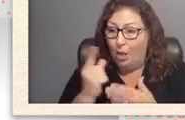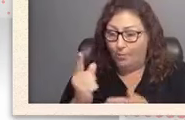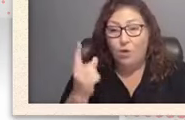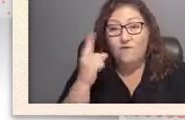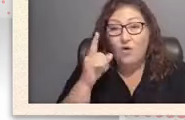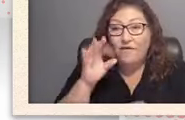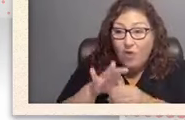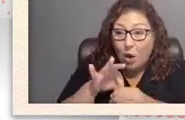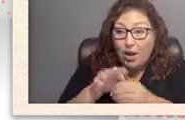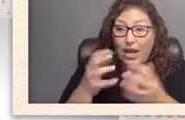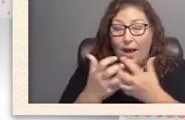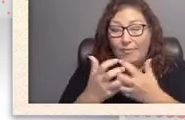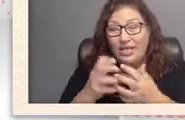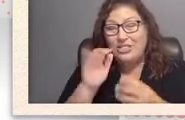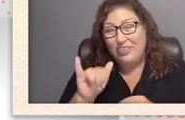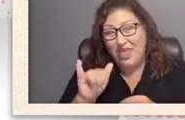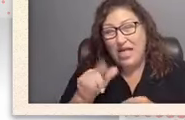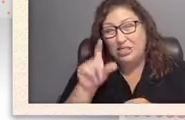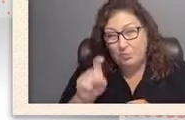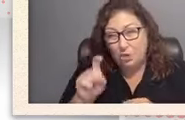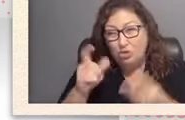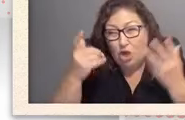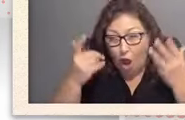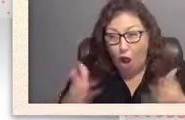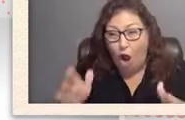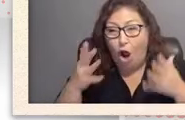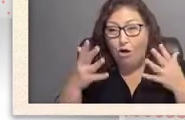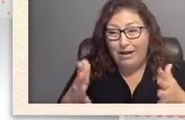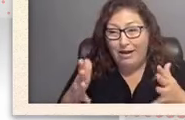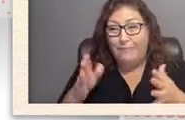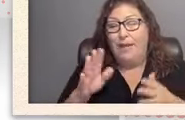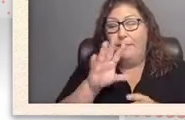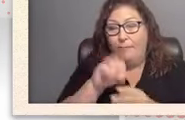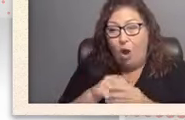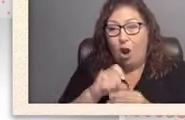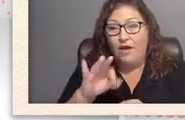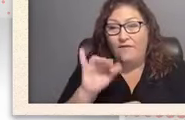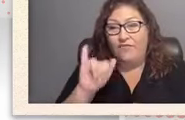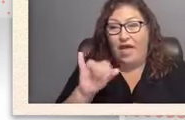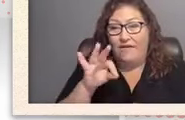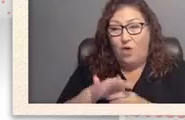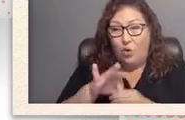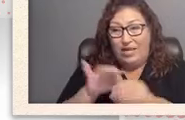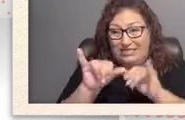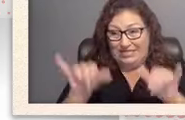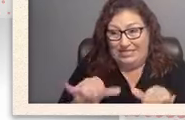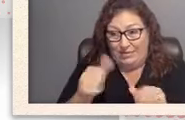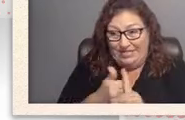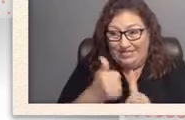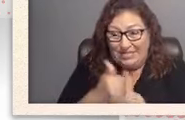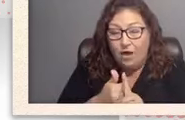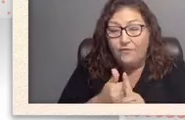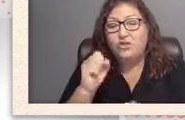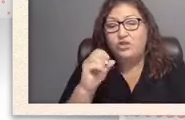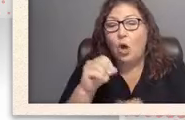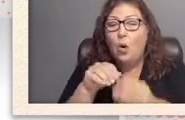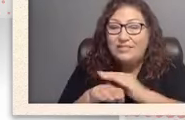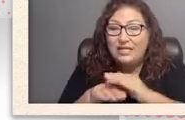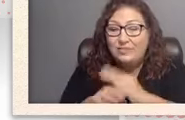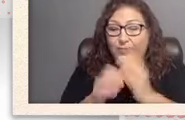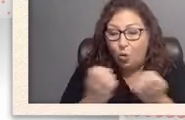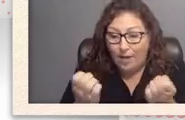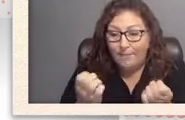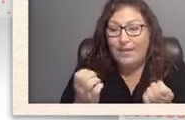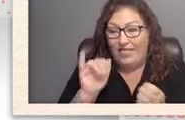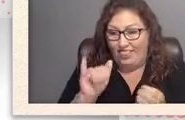that's sort of supposed to already be part of the voting systems itself. So like accessible equipment is an